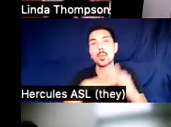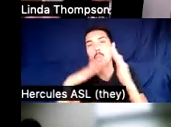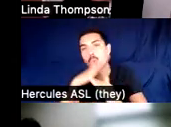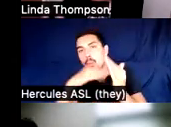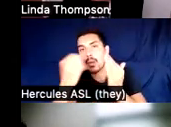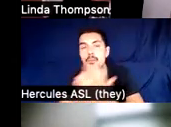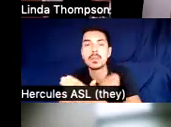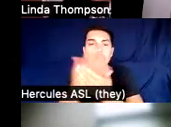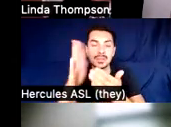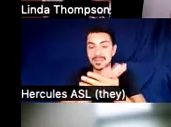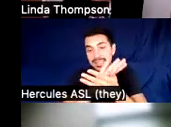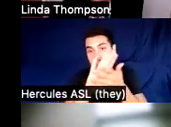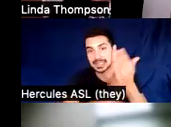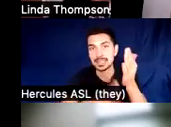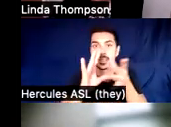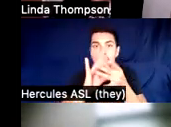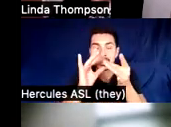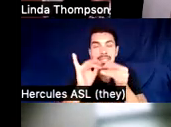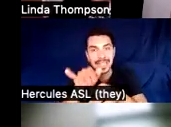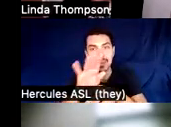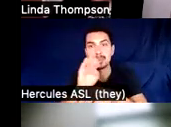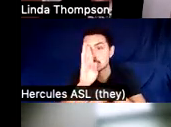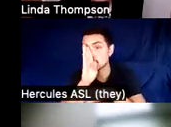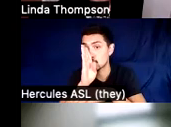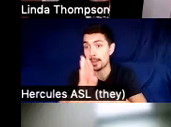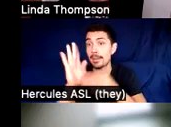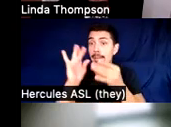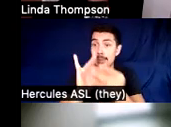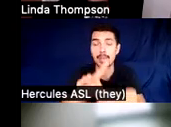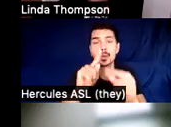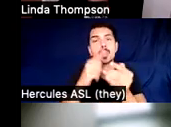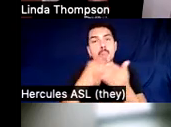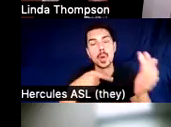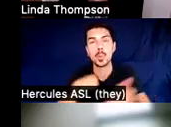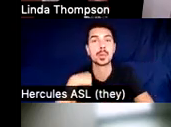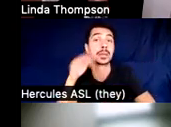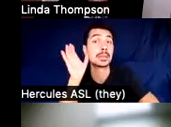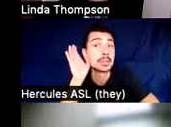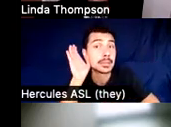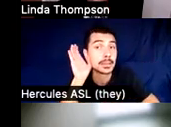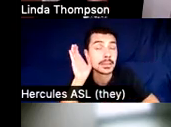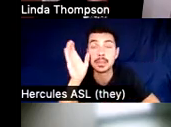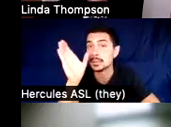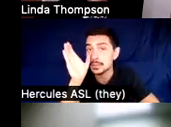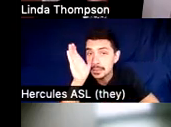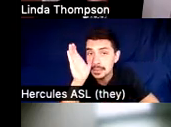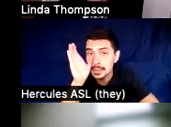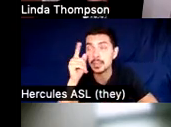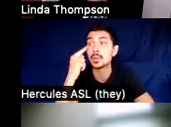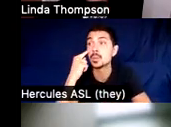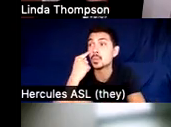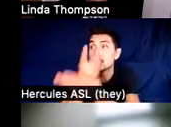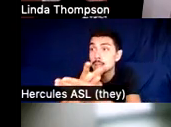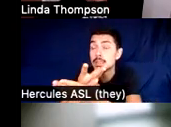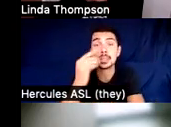These things can be a direct link to what we're listening to and what we have witnessed and